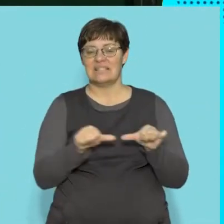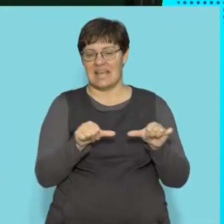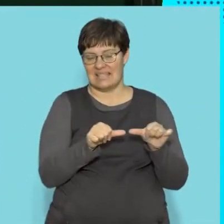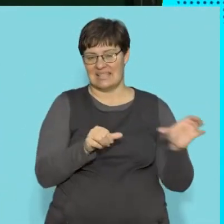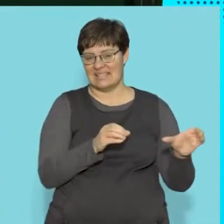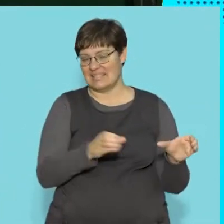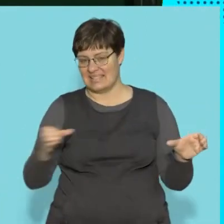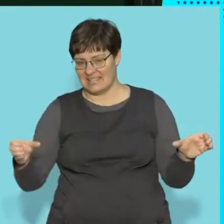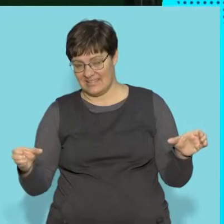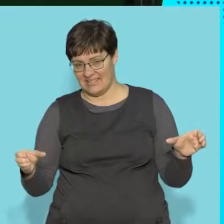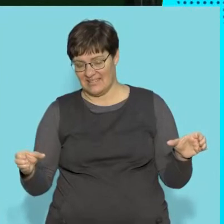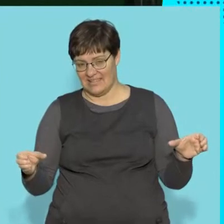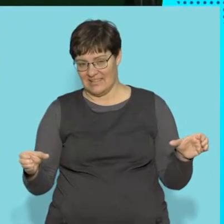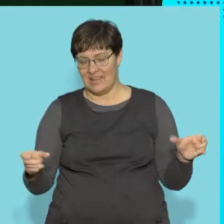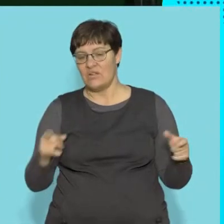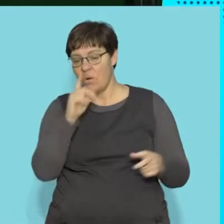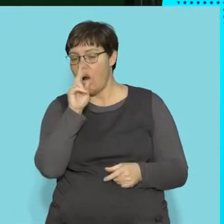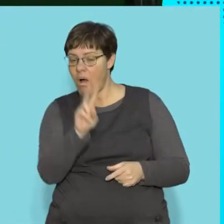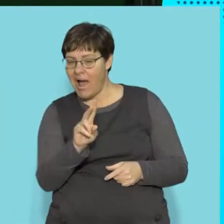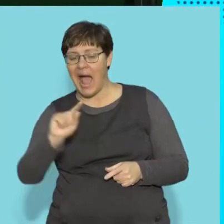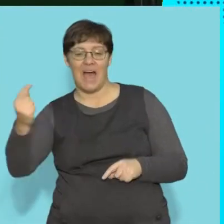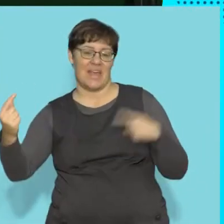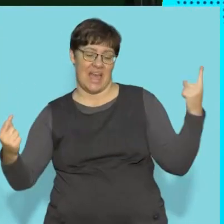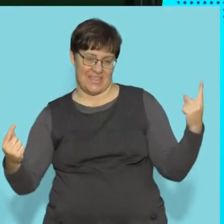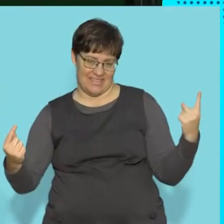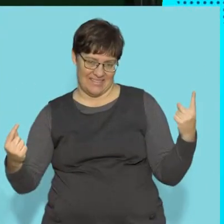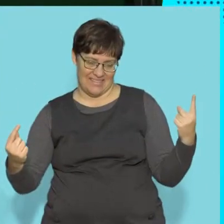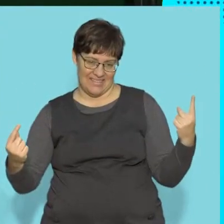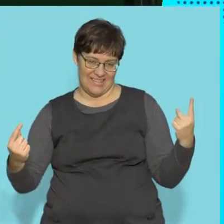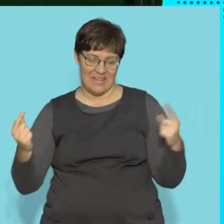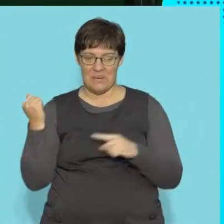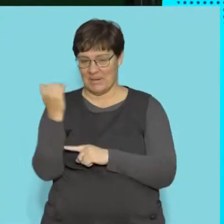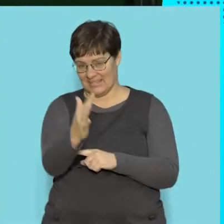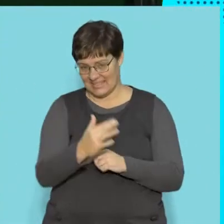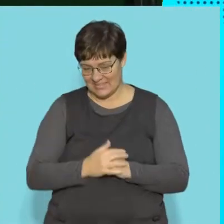and extending it to look at other species of plants.